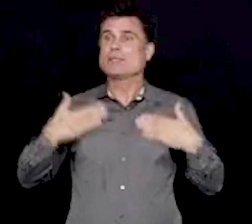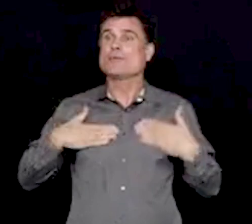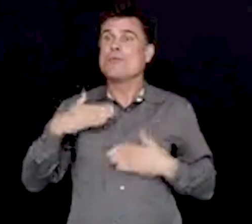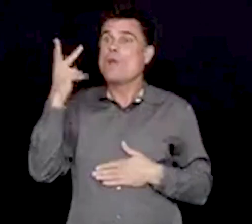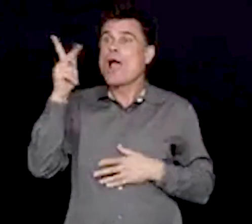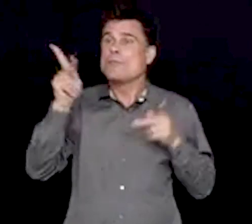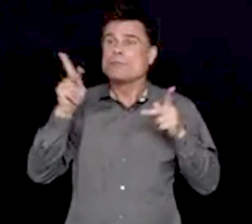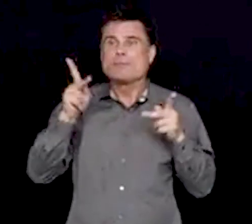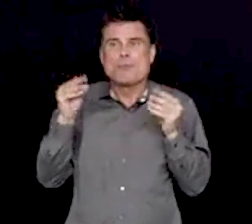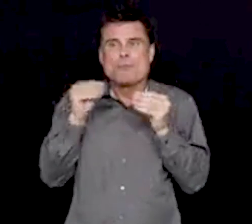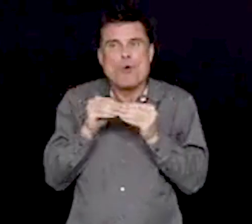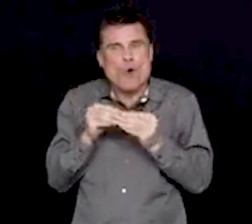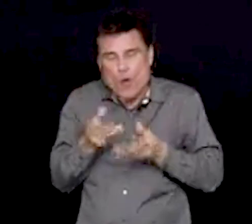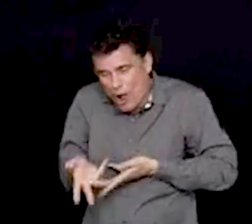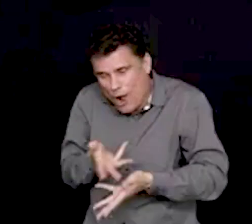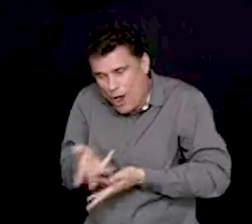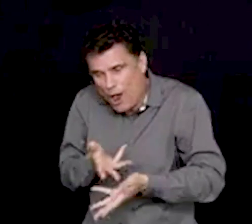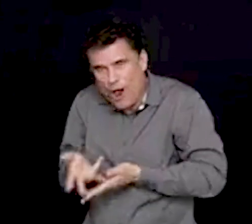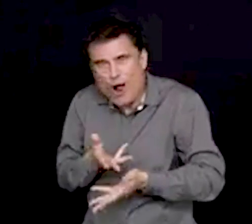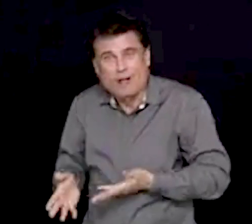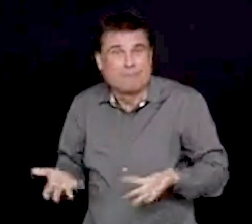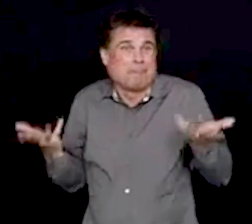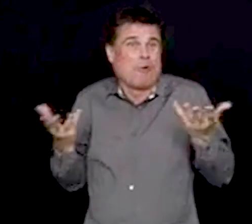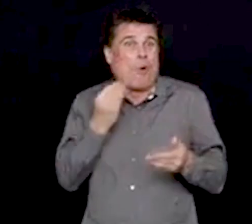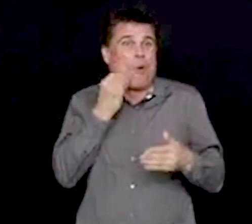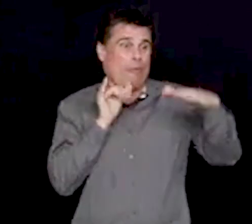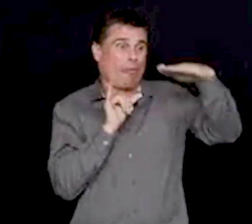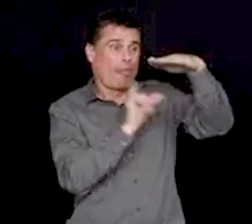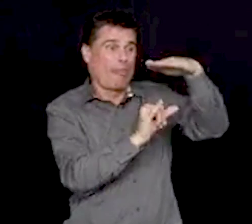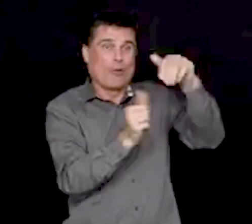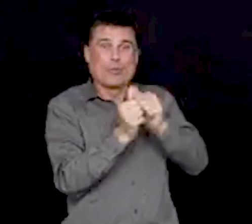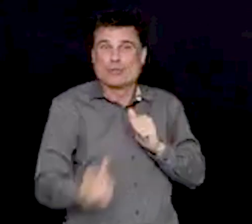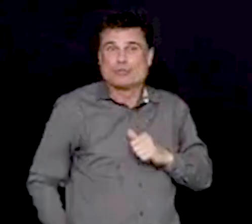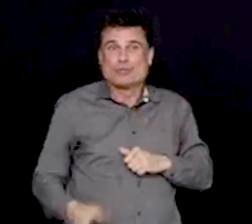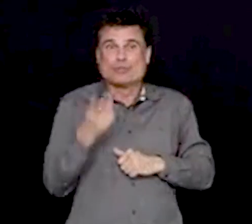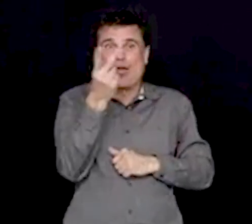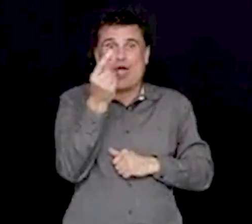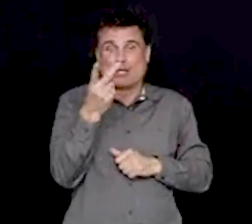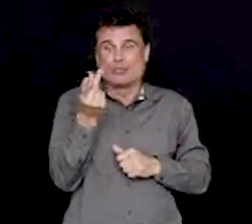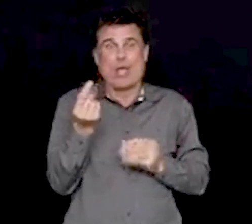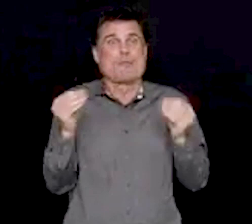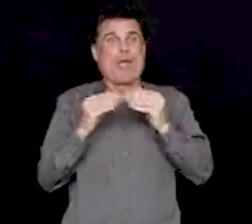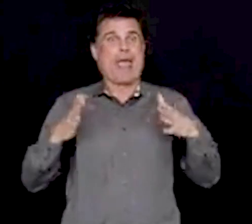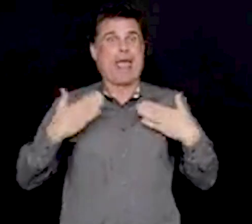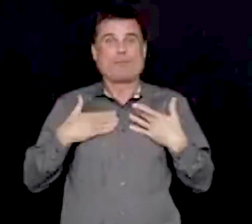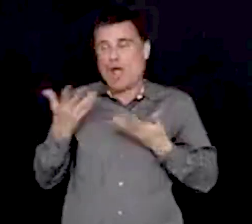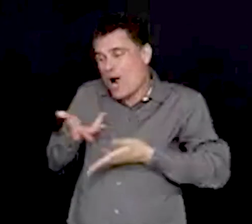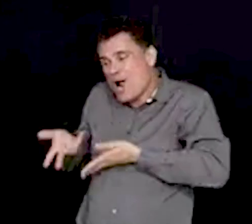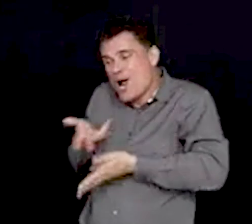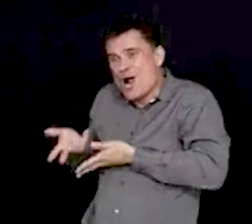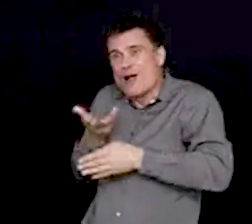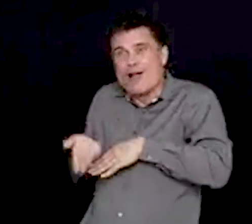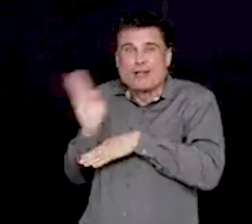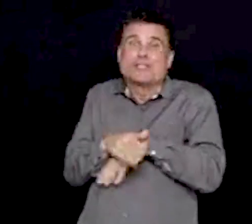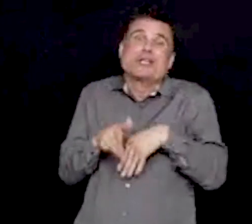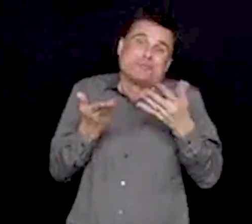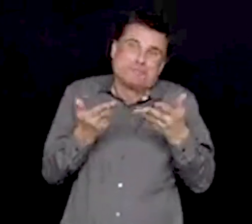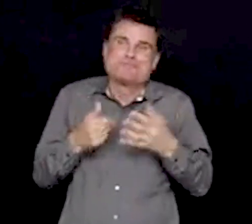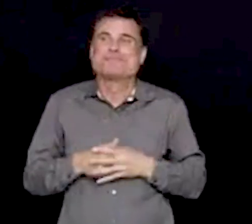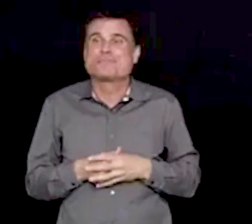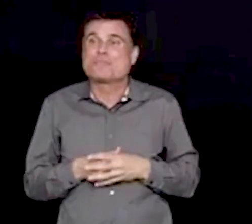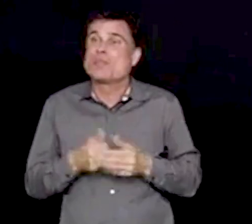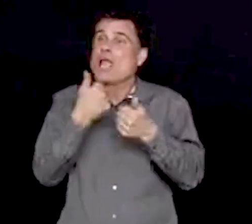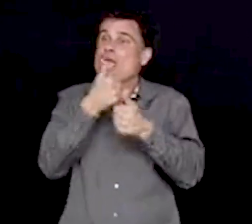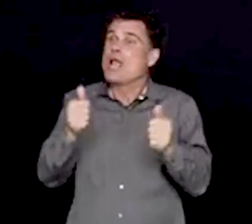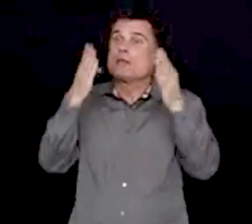right thing. I think the messages they get when they come into the country sometimes need to be beefed up. And that I've heard from many people, oh,